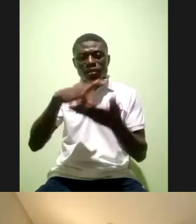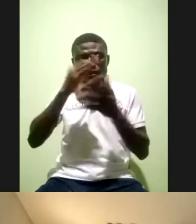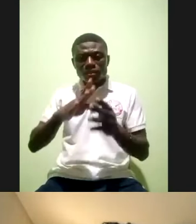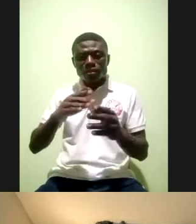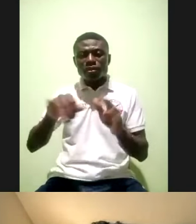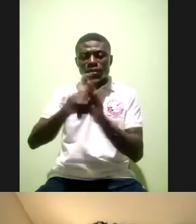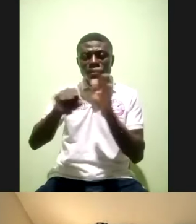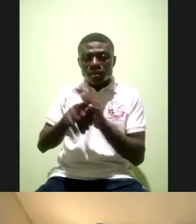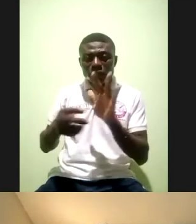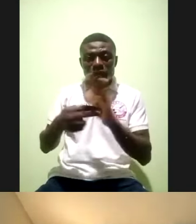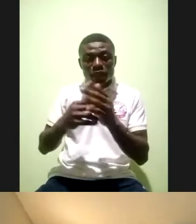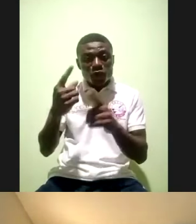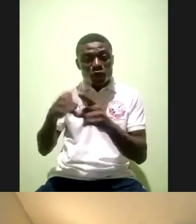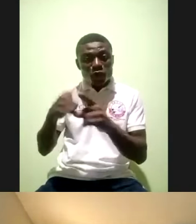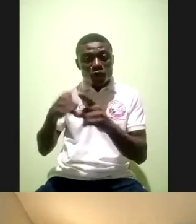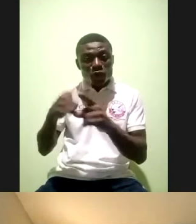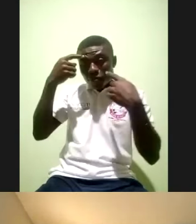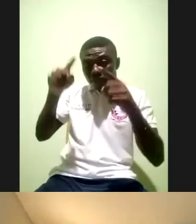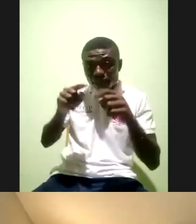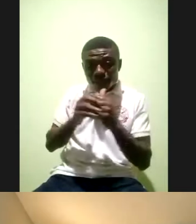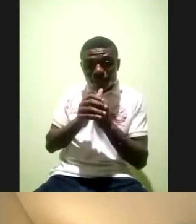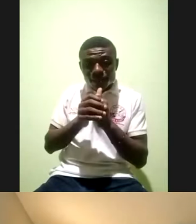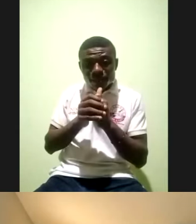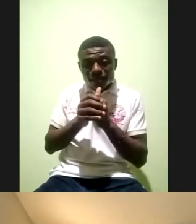meaning of the words and passages.